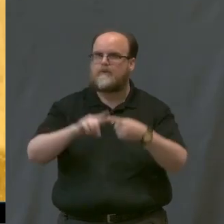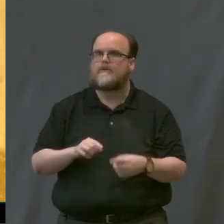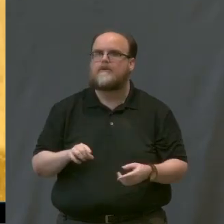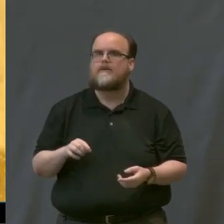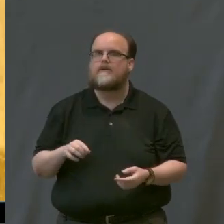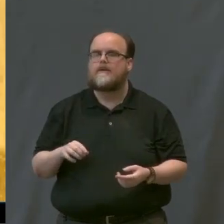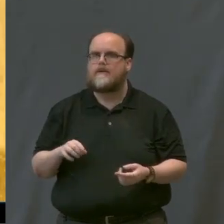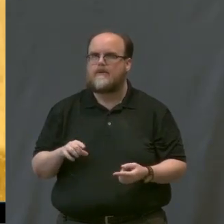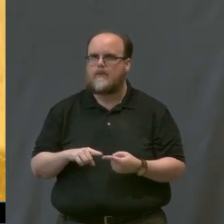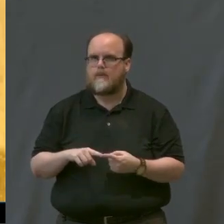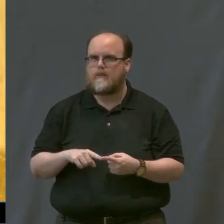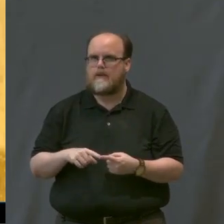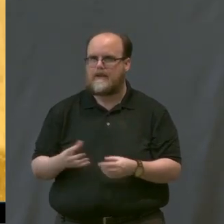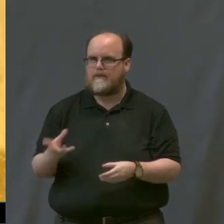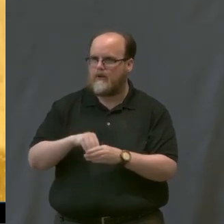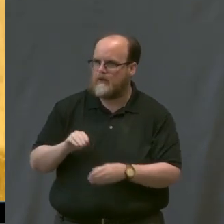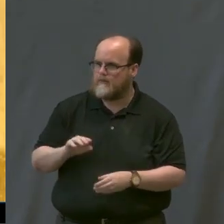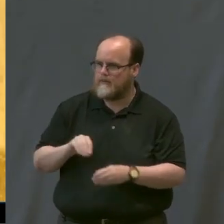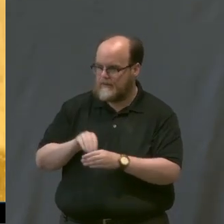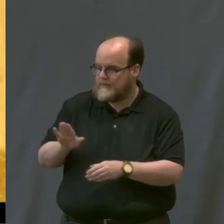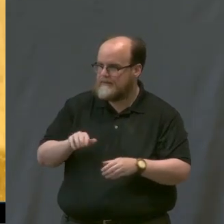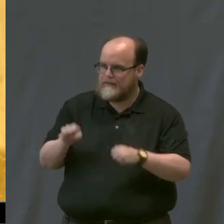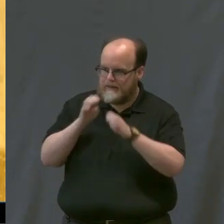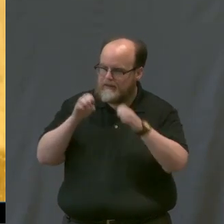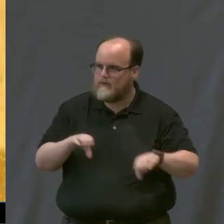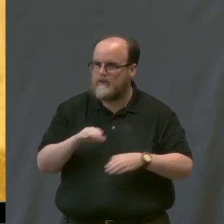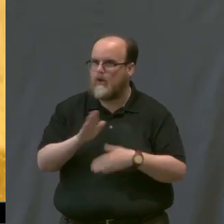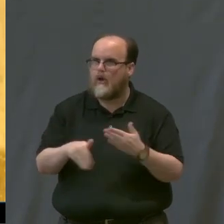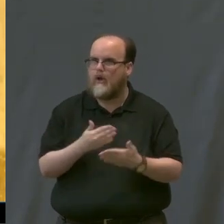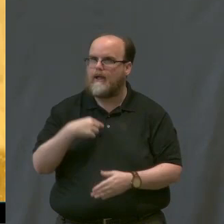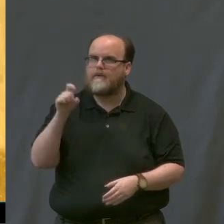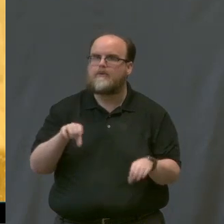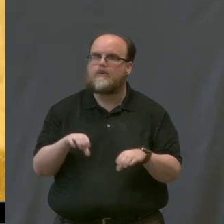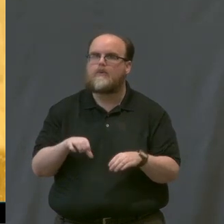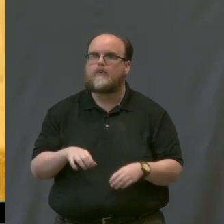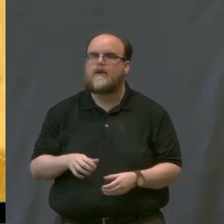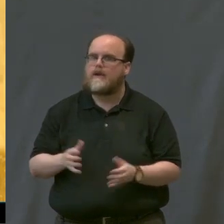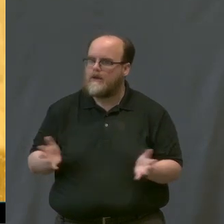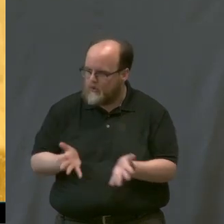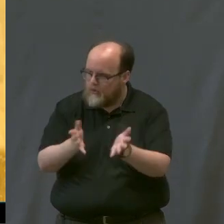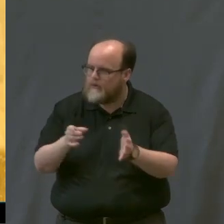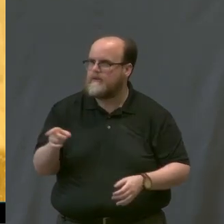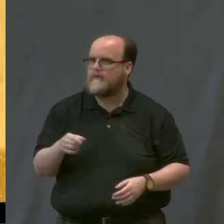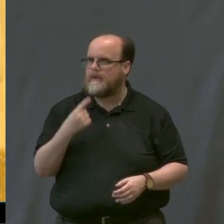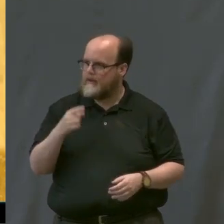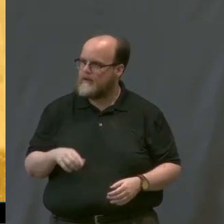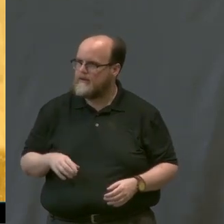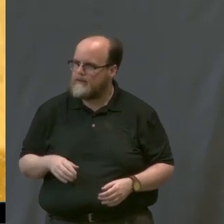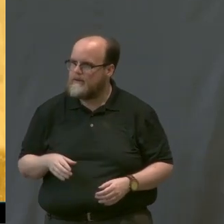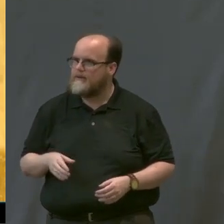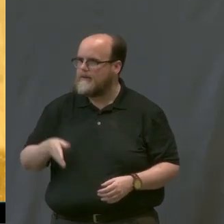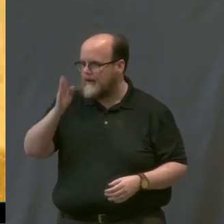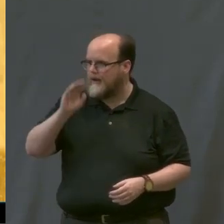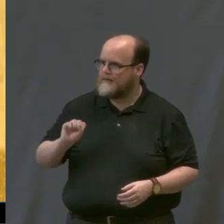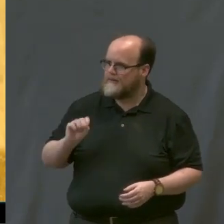a fellow partaker in his evil deeds. All I have to do is encourage him by saying Godspeed.